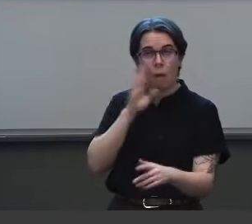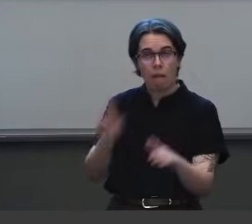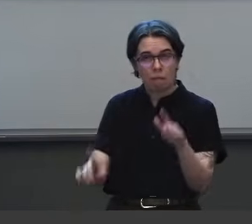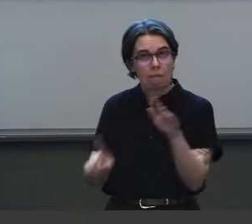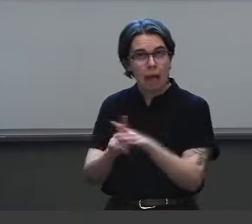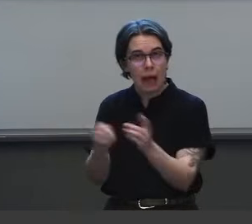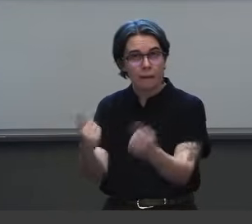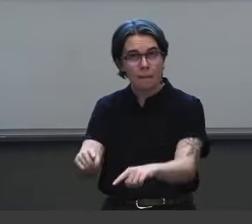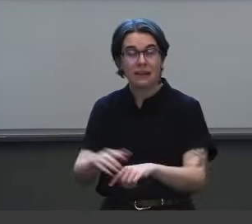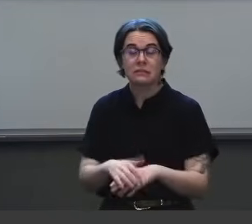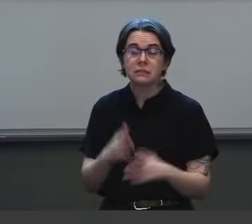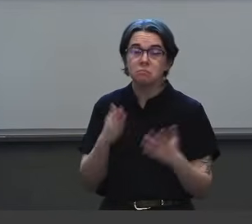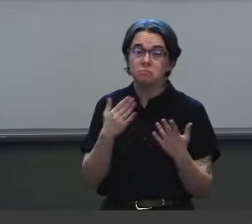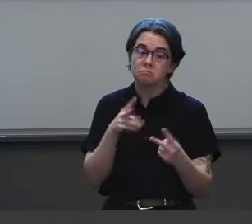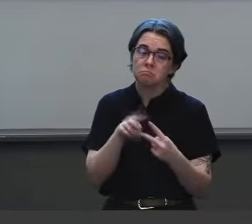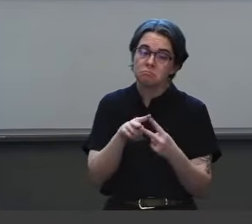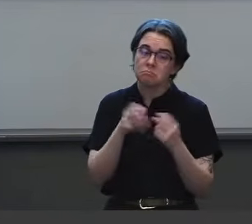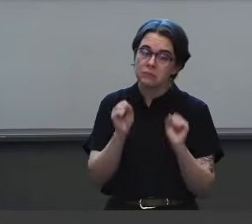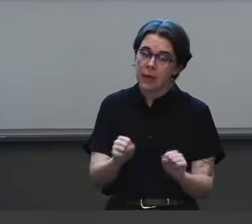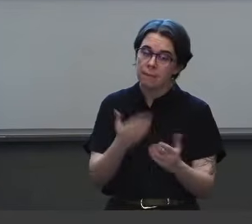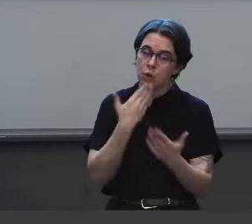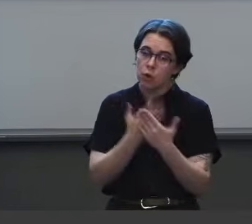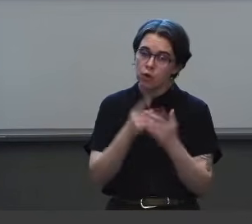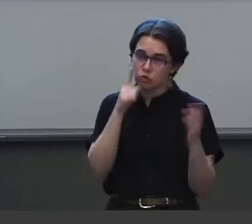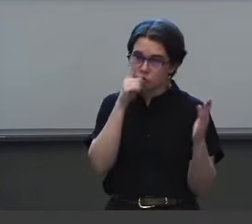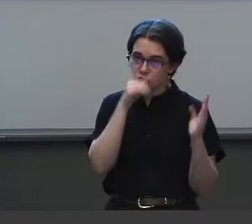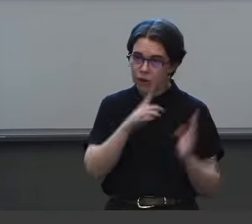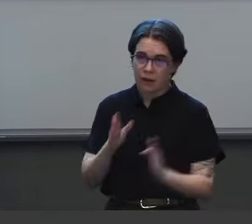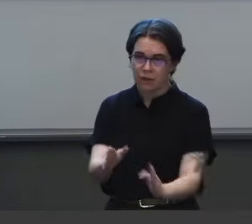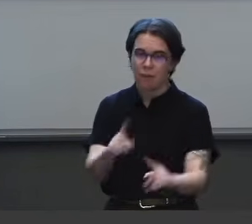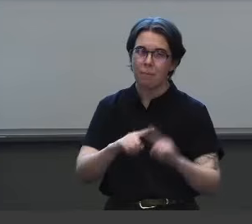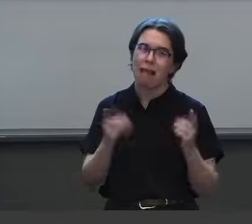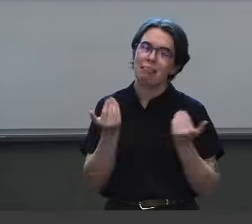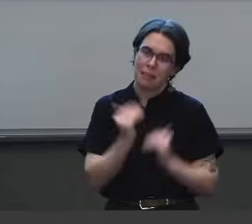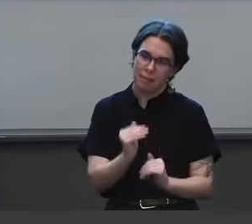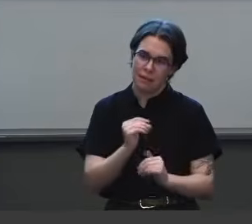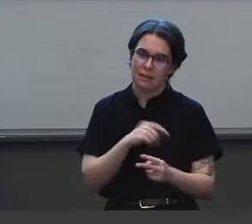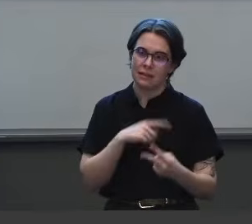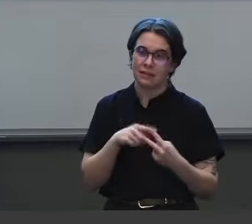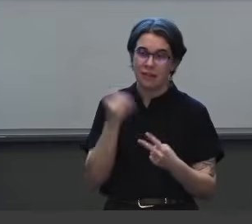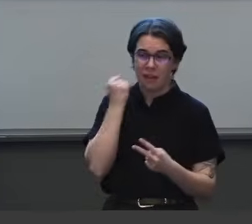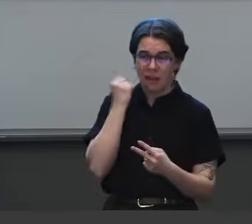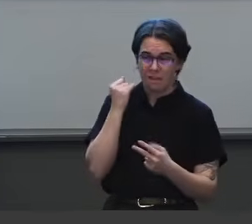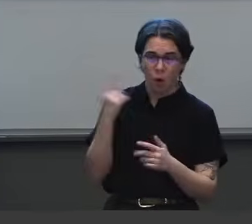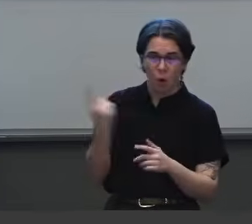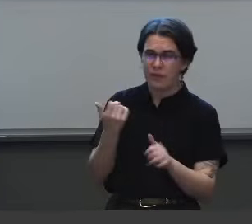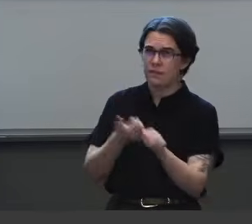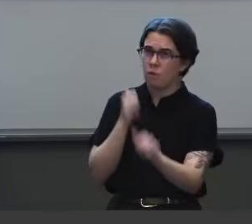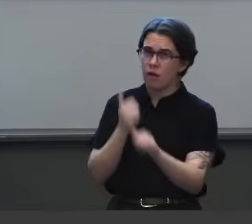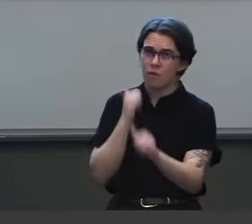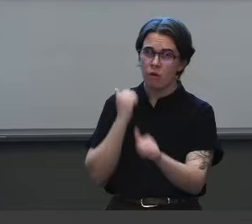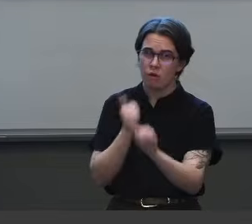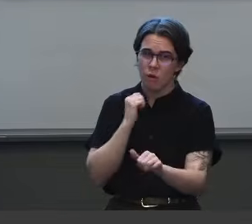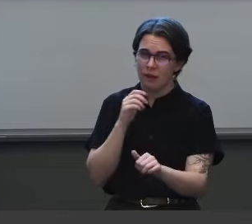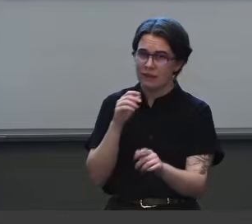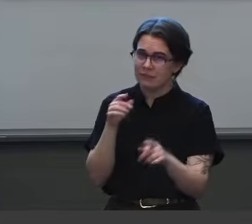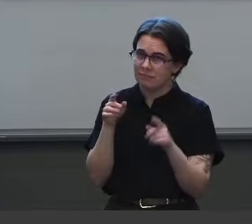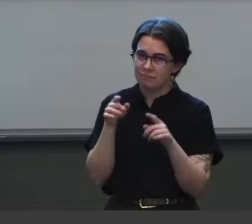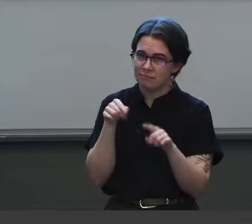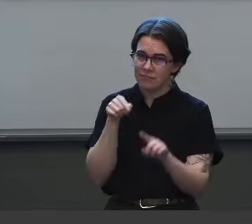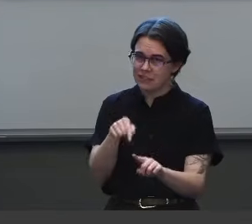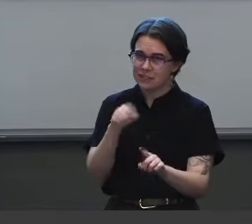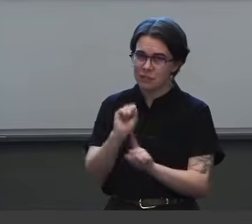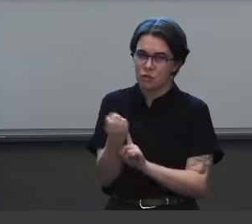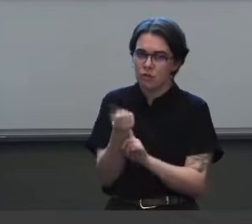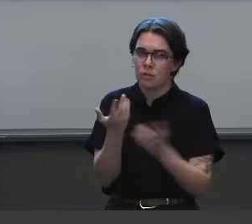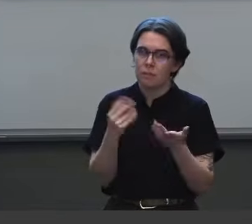strategies, but they do have some limitations. So first, if we're avoiding noisy situations, we're being excluded from those activities. And it also relies